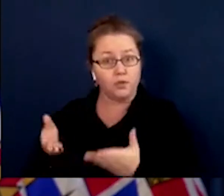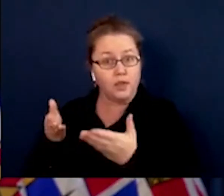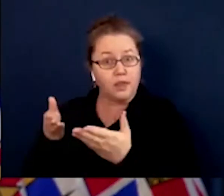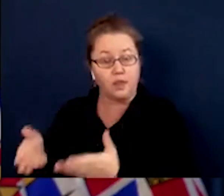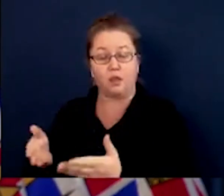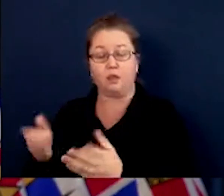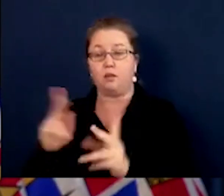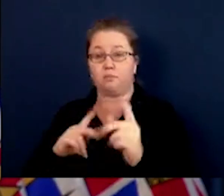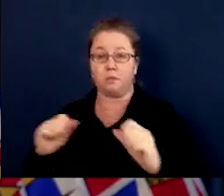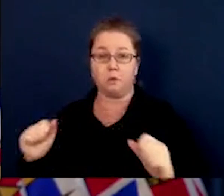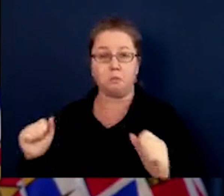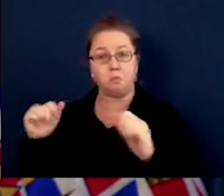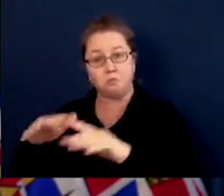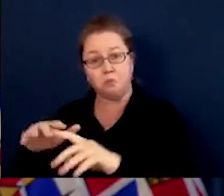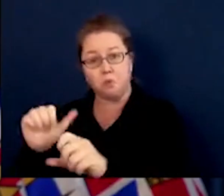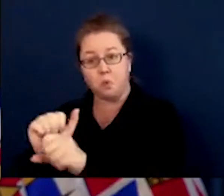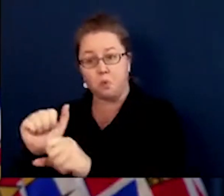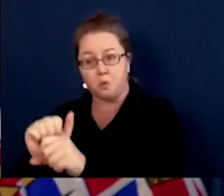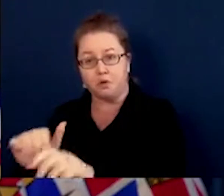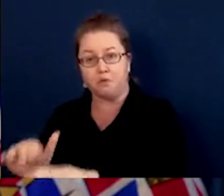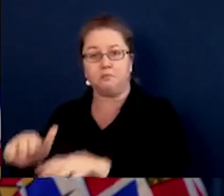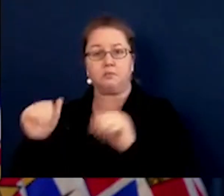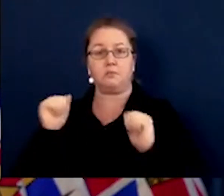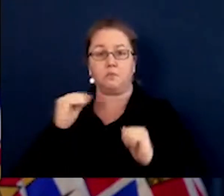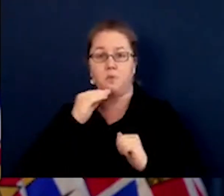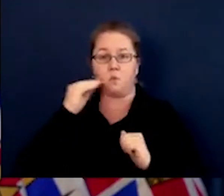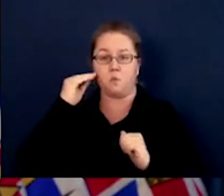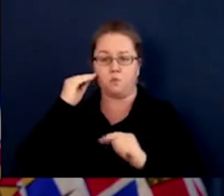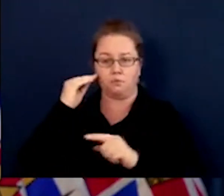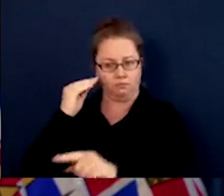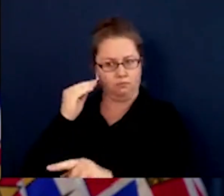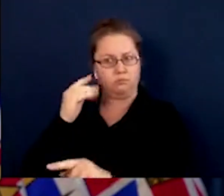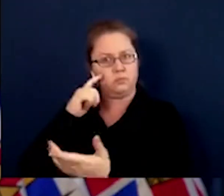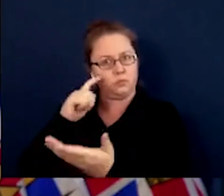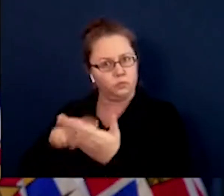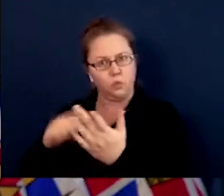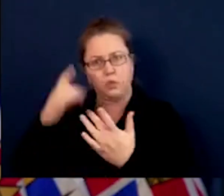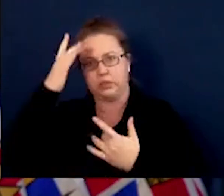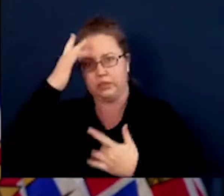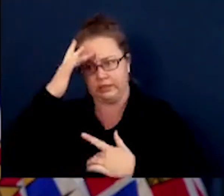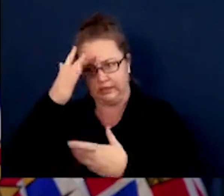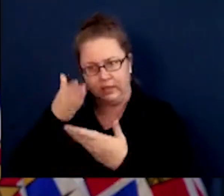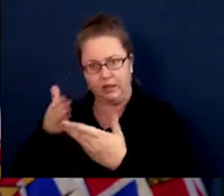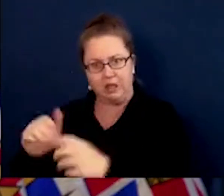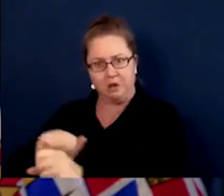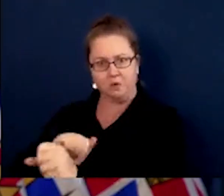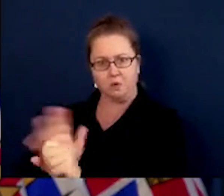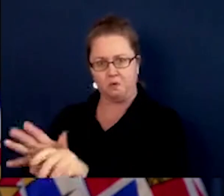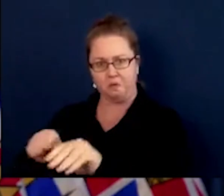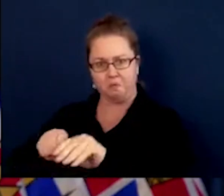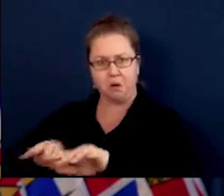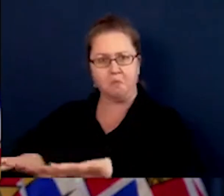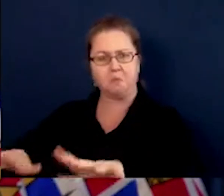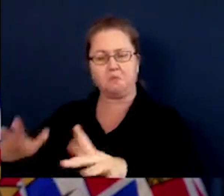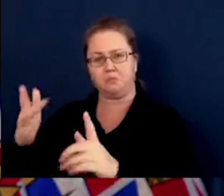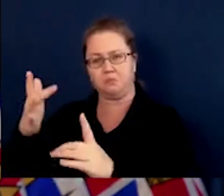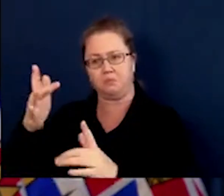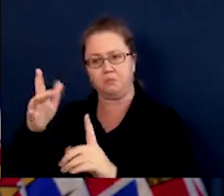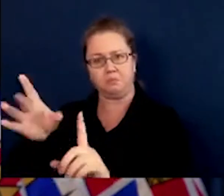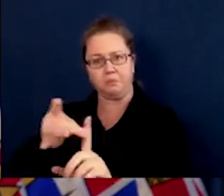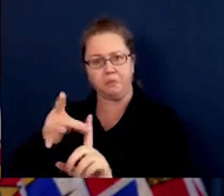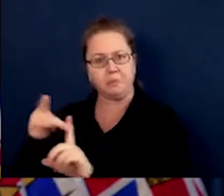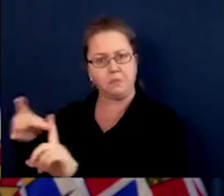know that people have done a lot of work to make sure it is safe for restaurants, for office, for retail